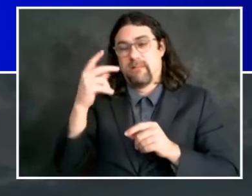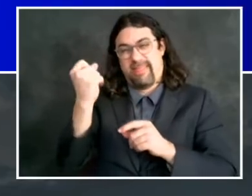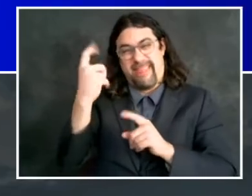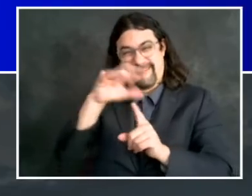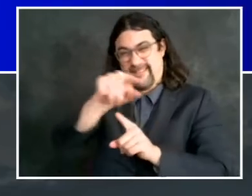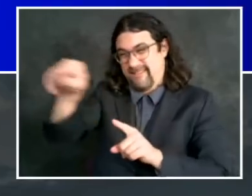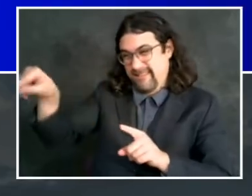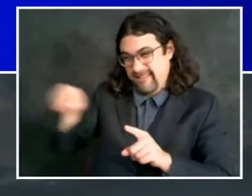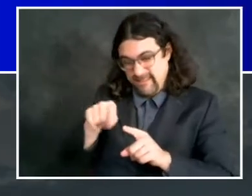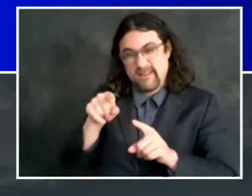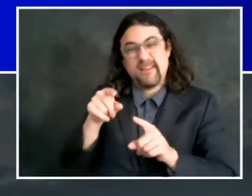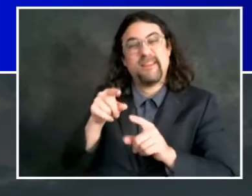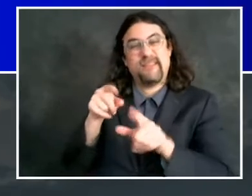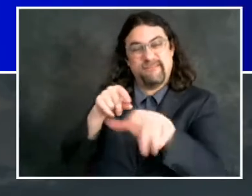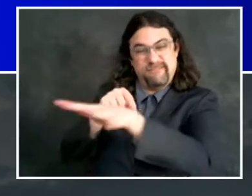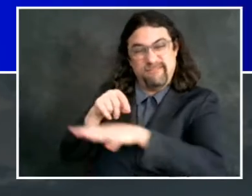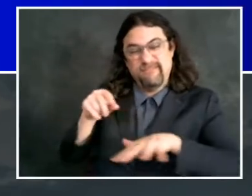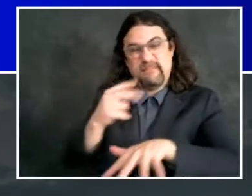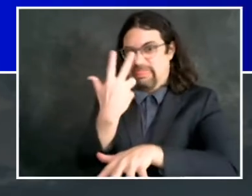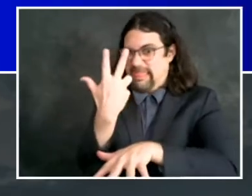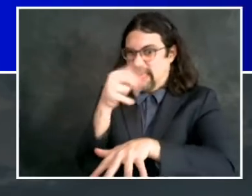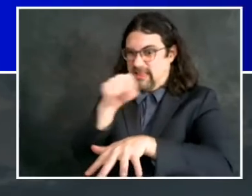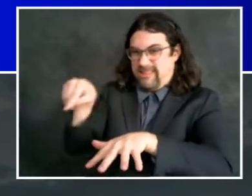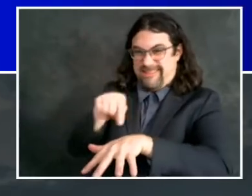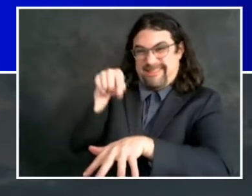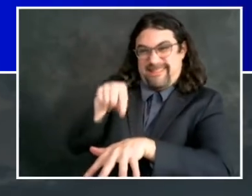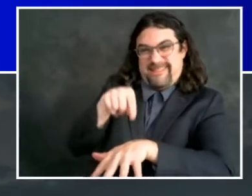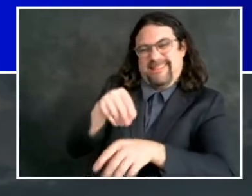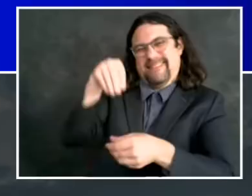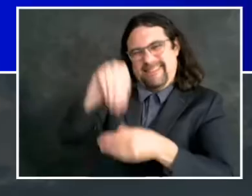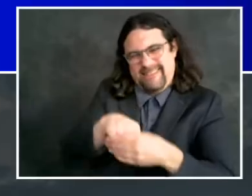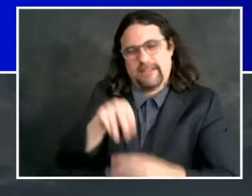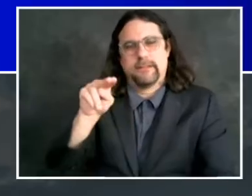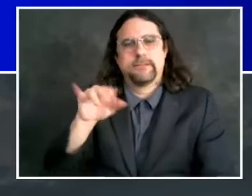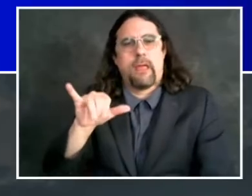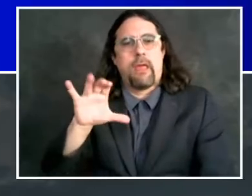and St. Nicholas houses in Harlem.